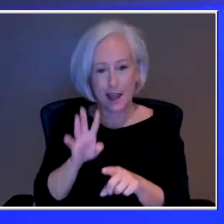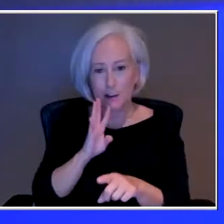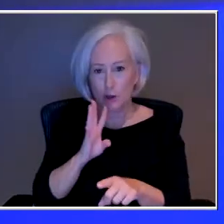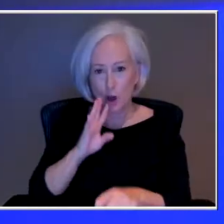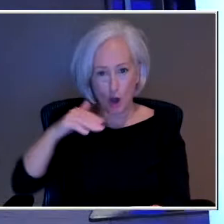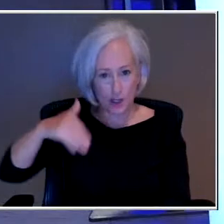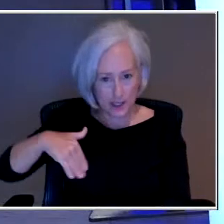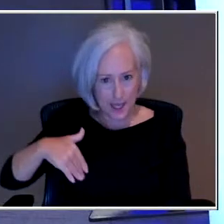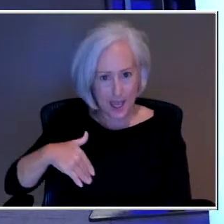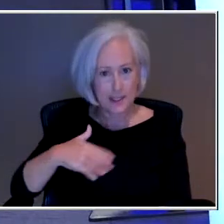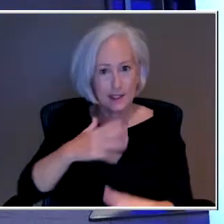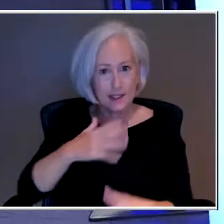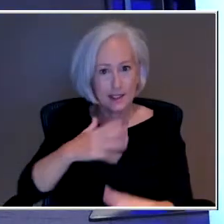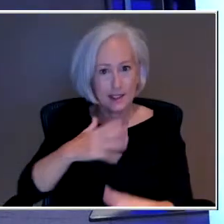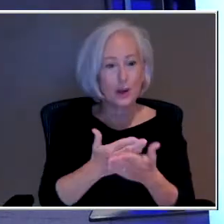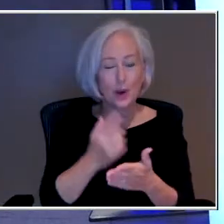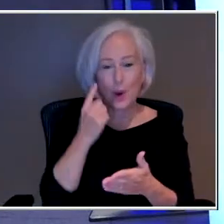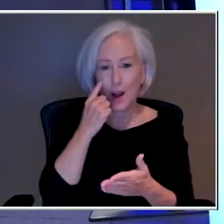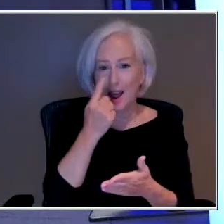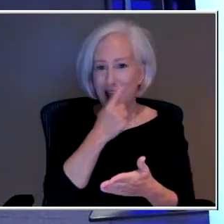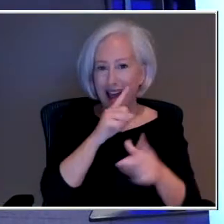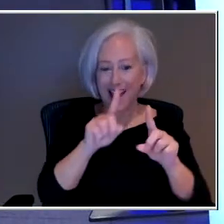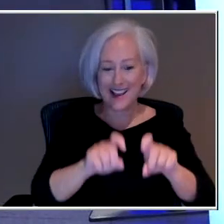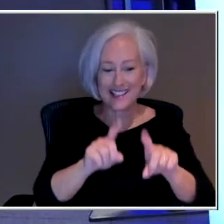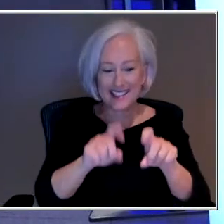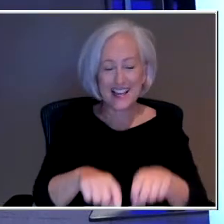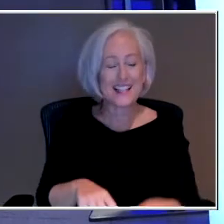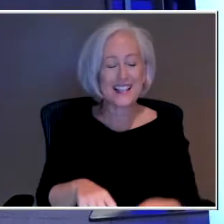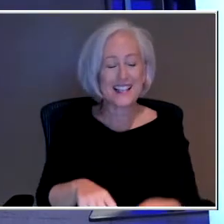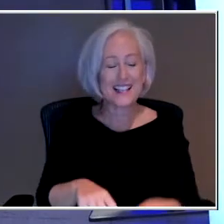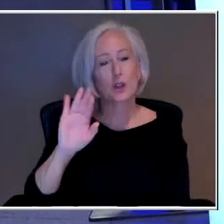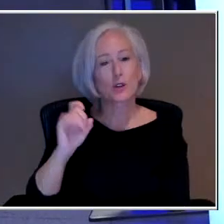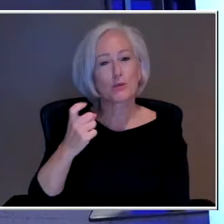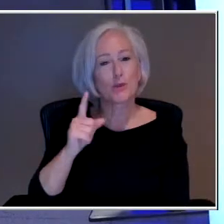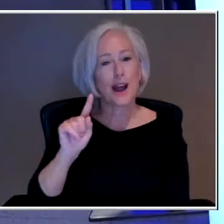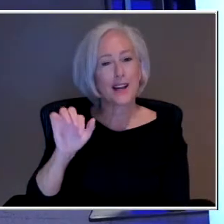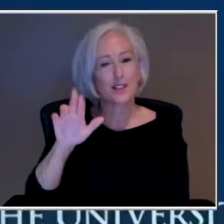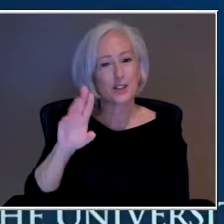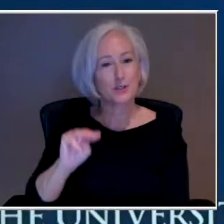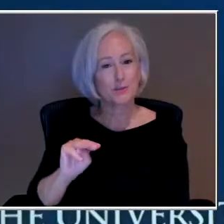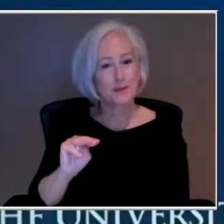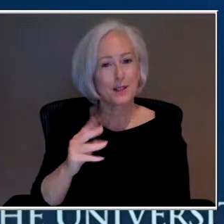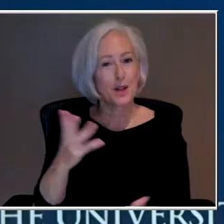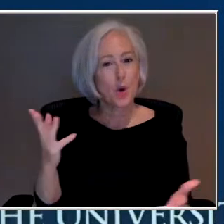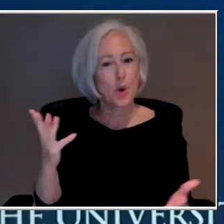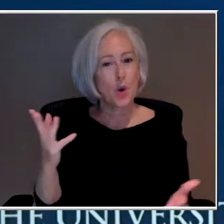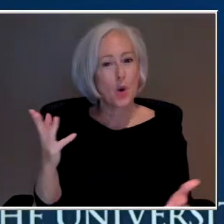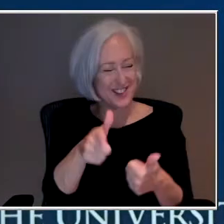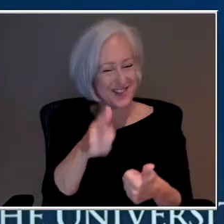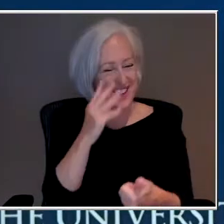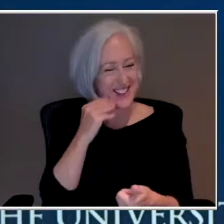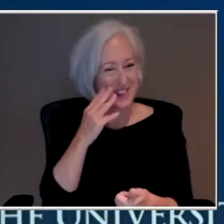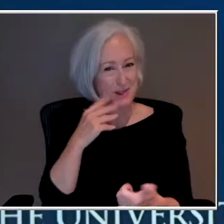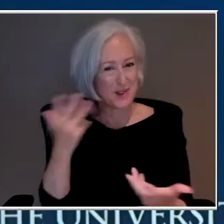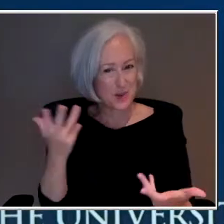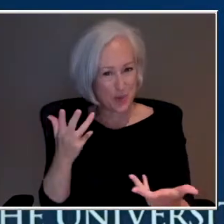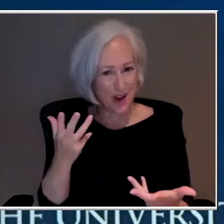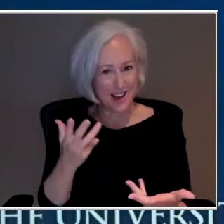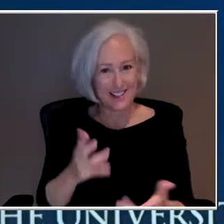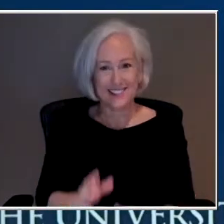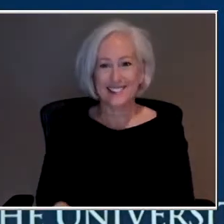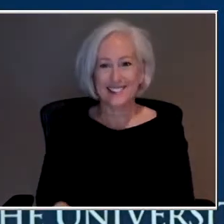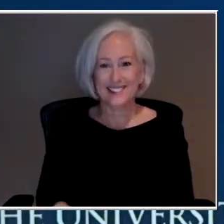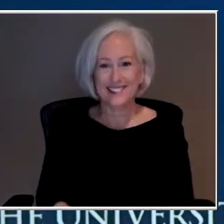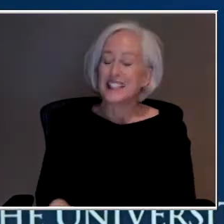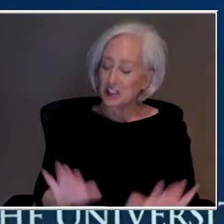exam. Dr. Bruxman, same question. Any challenges, and how do you get through those? It can be challenging at times, but it's also what makes our job fun. You know,